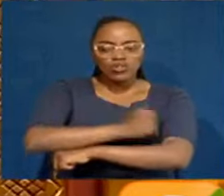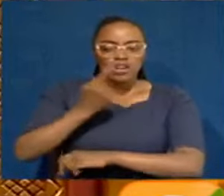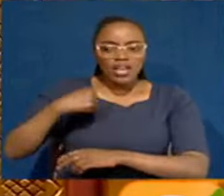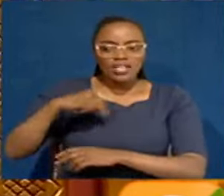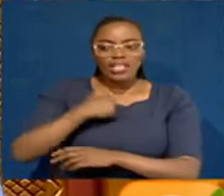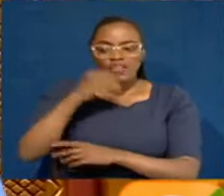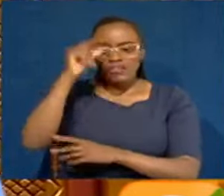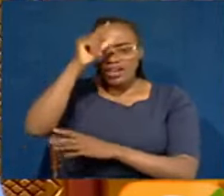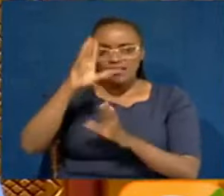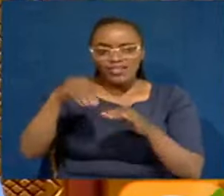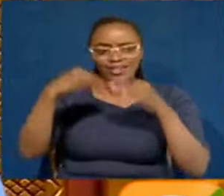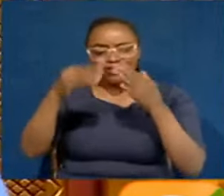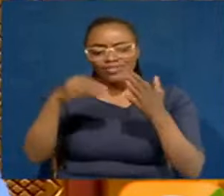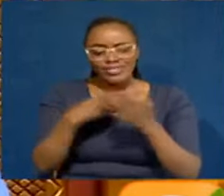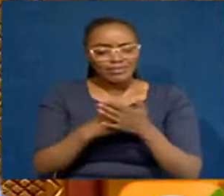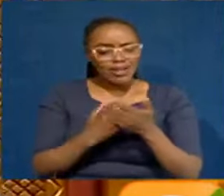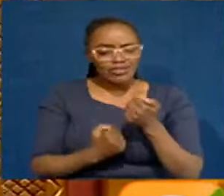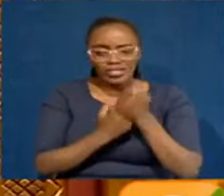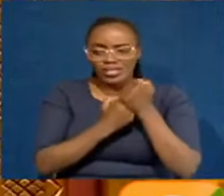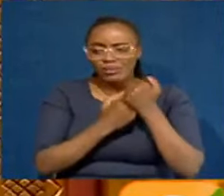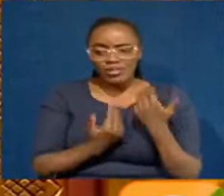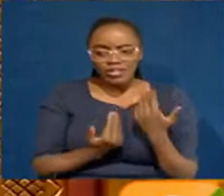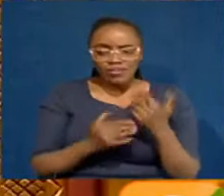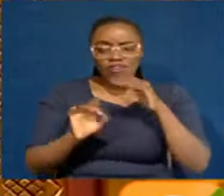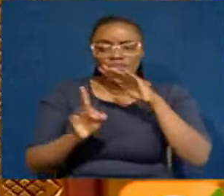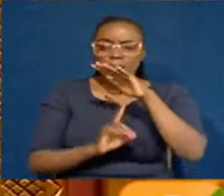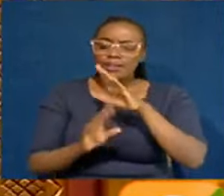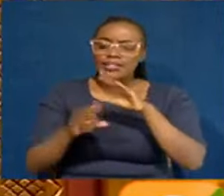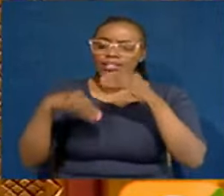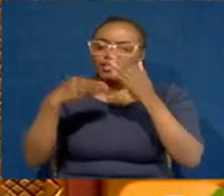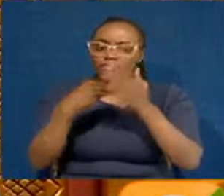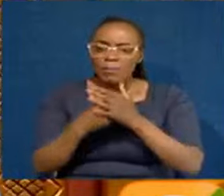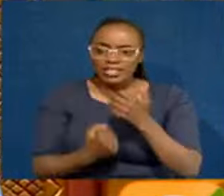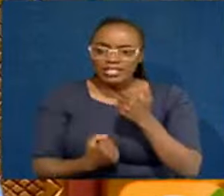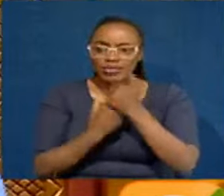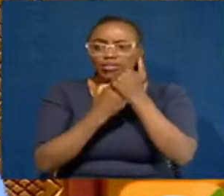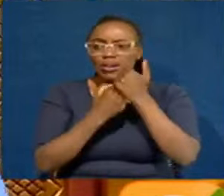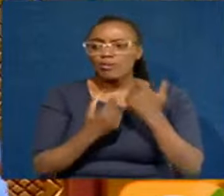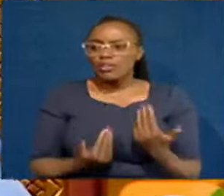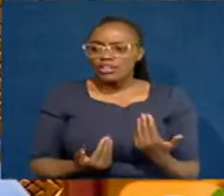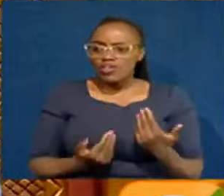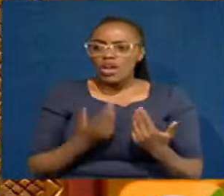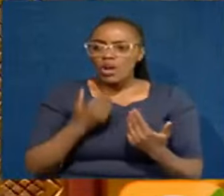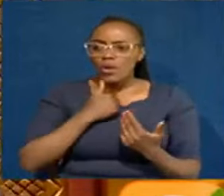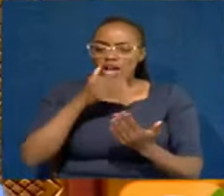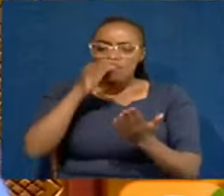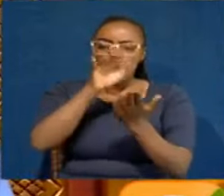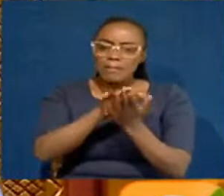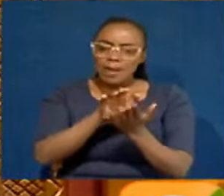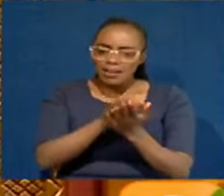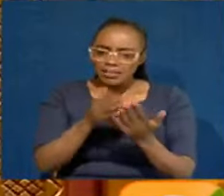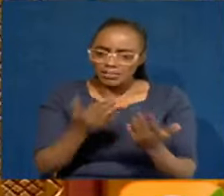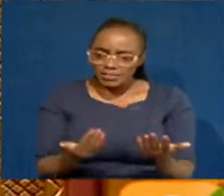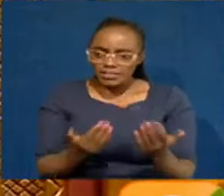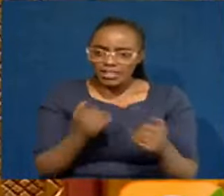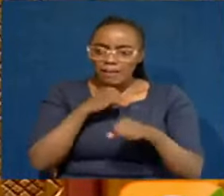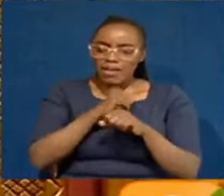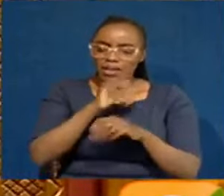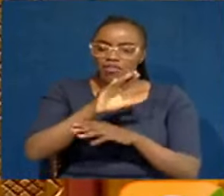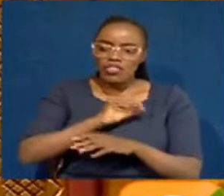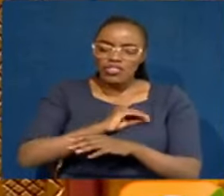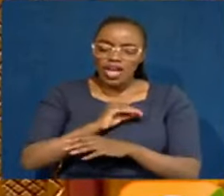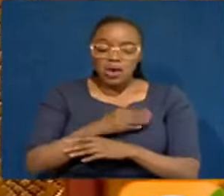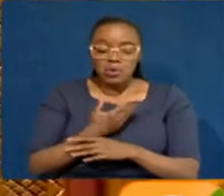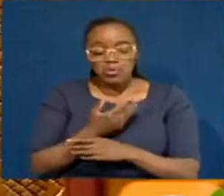have governors giving bursaries. We have your minister giving bursaries. We have banks making their own